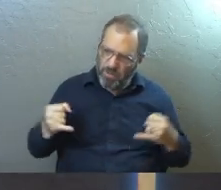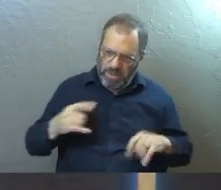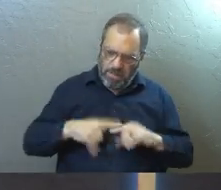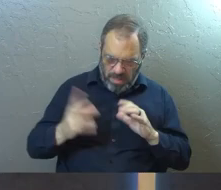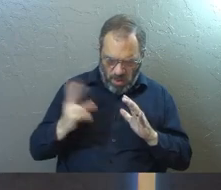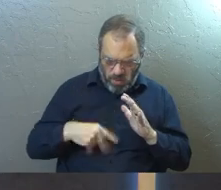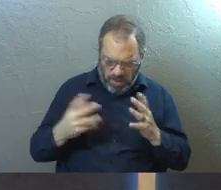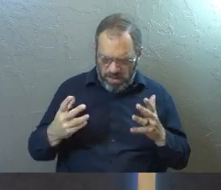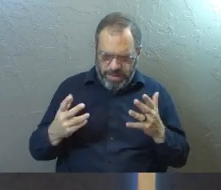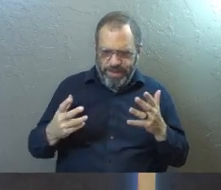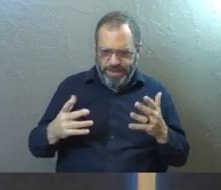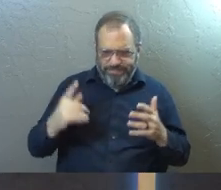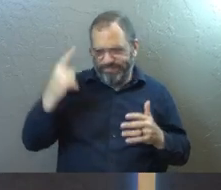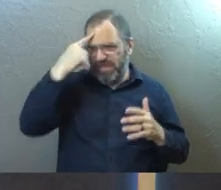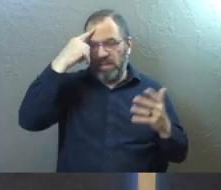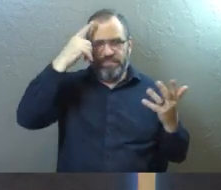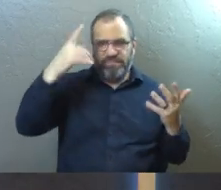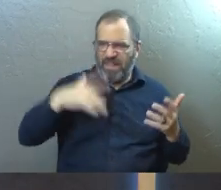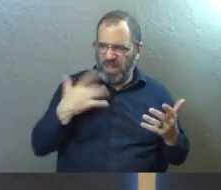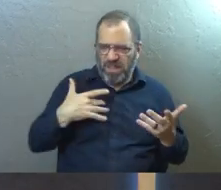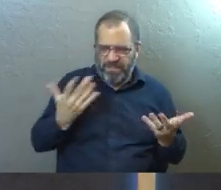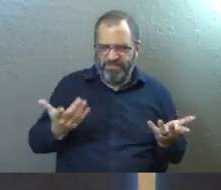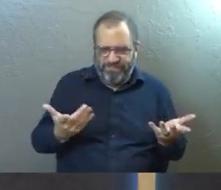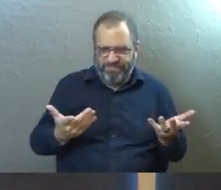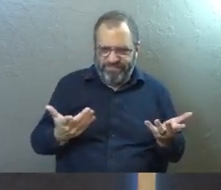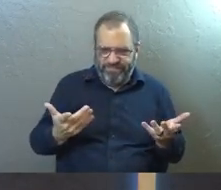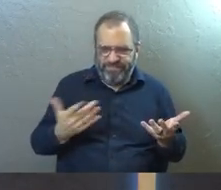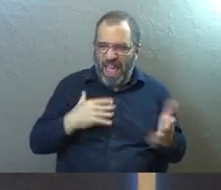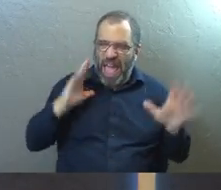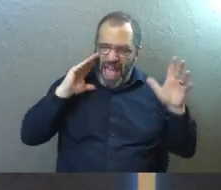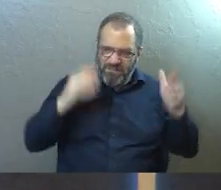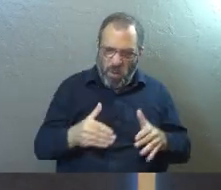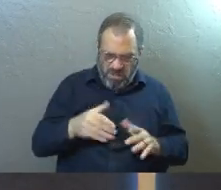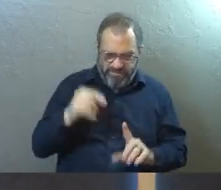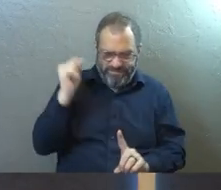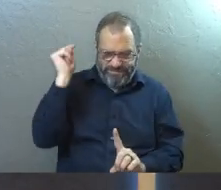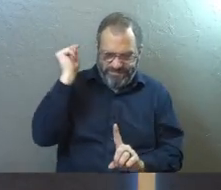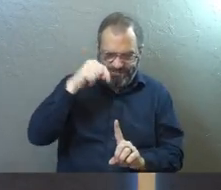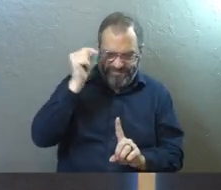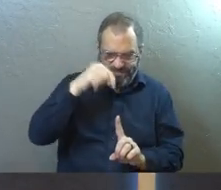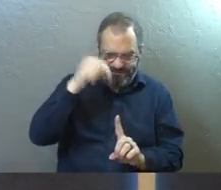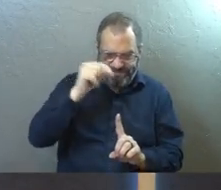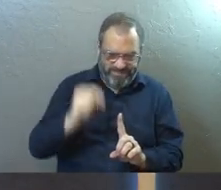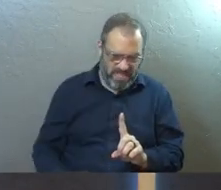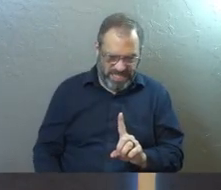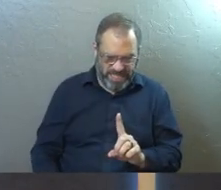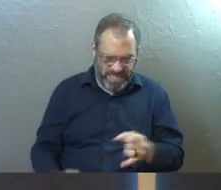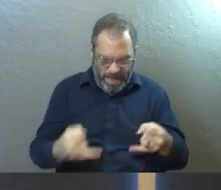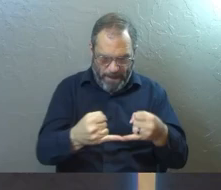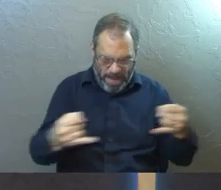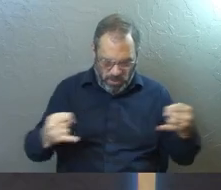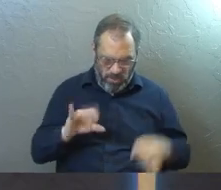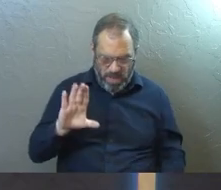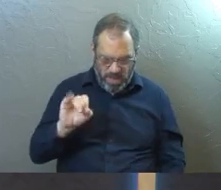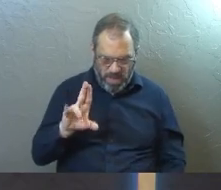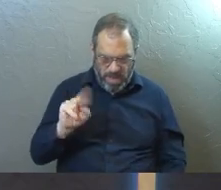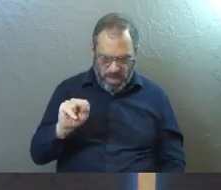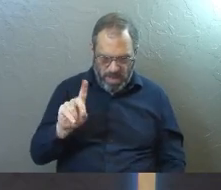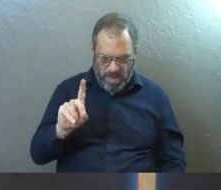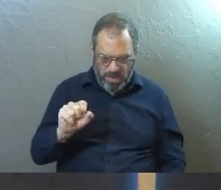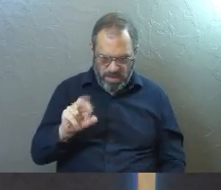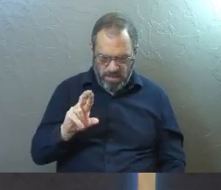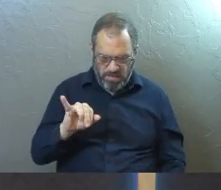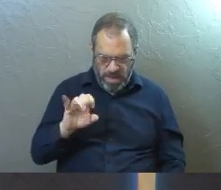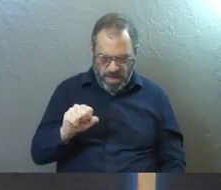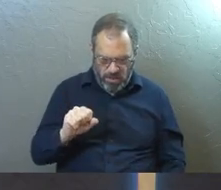said, I was reading something and just kind of thinking on stuff, and I feel like sometimes I focus only on the boundaries.